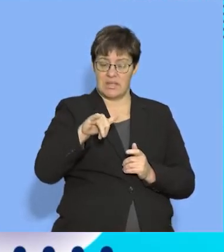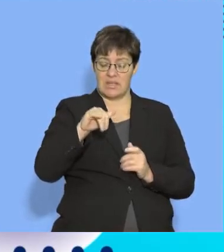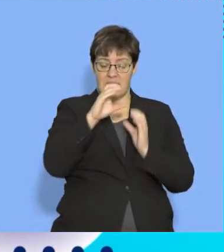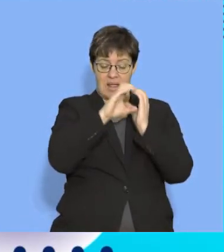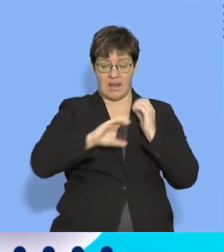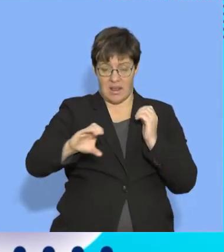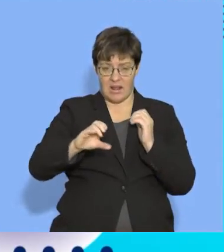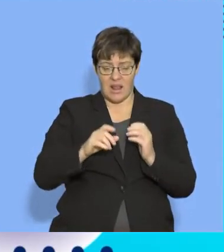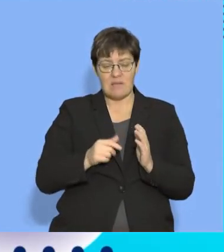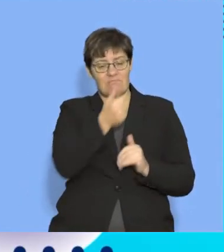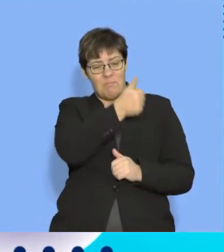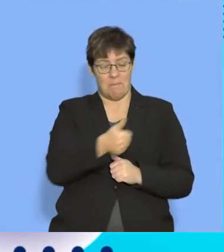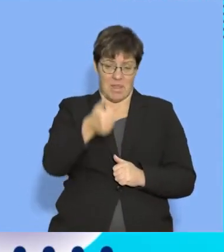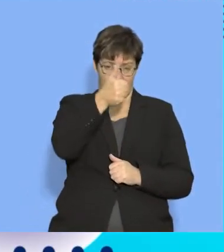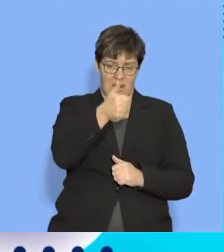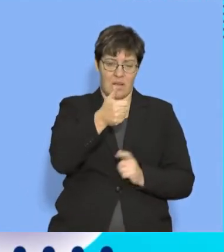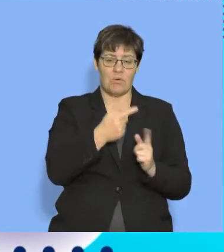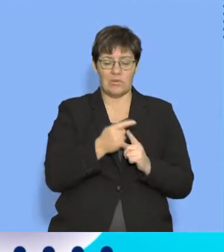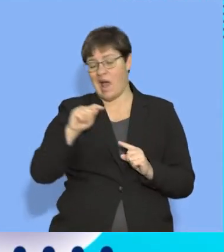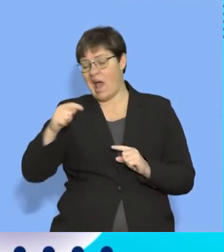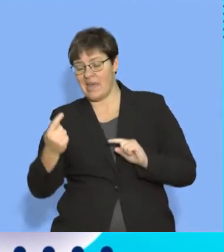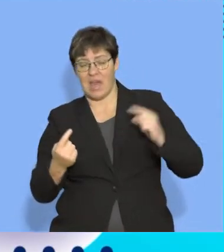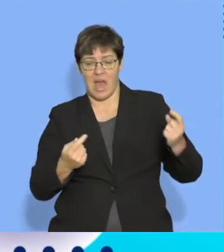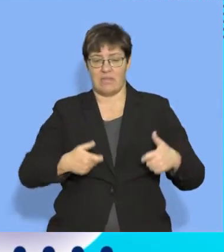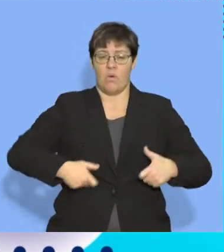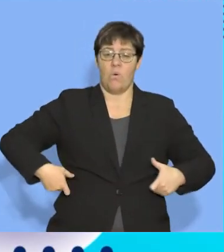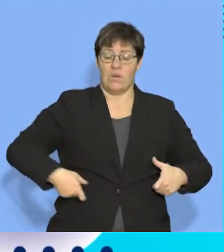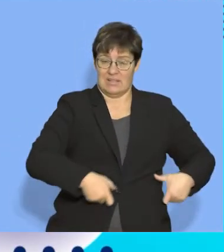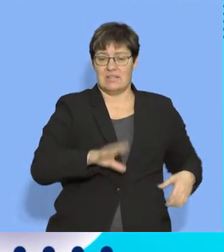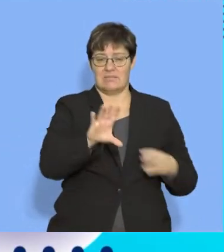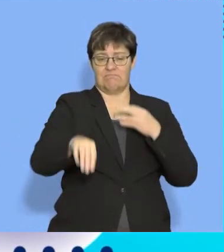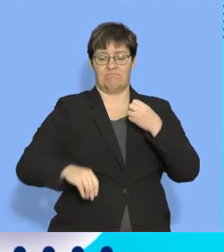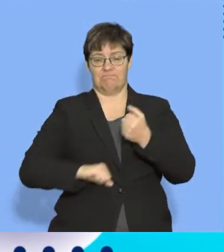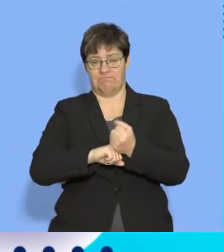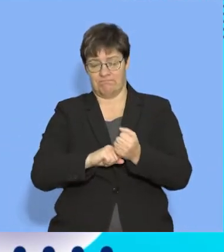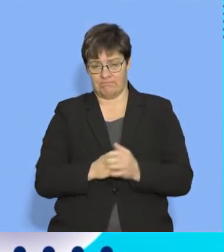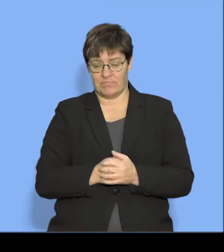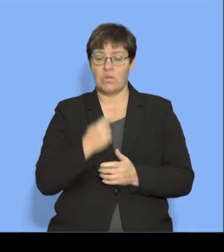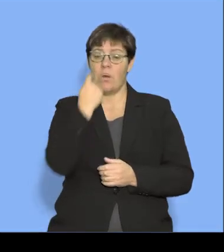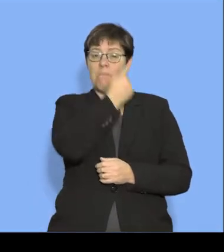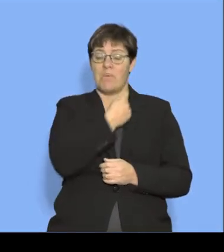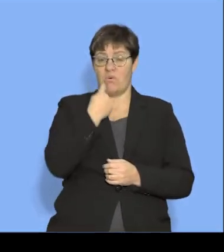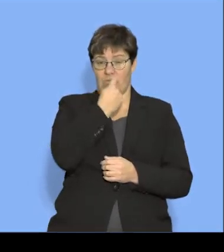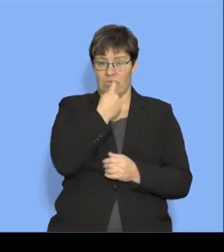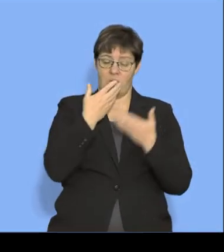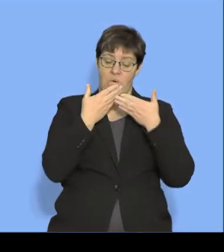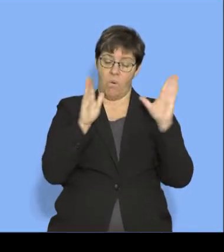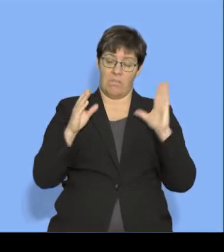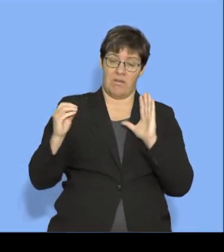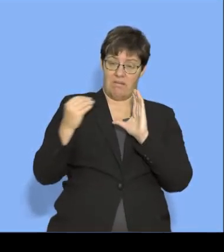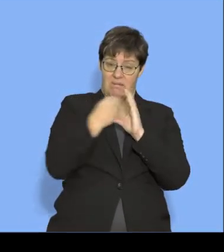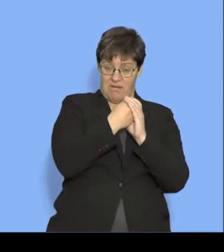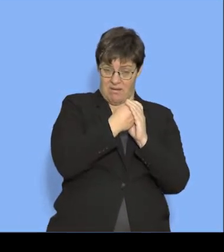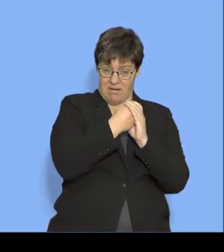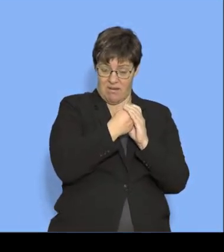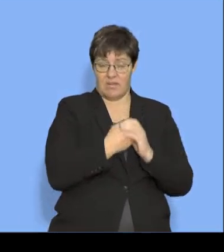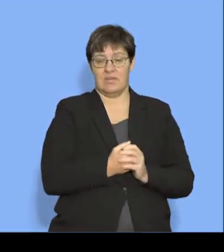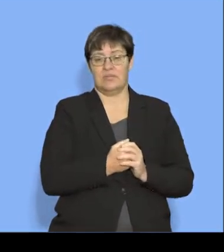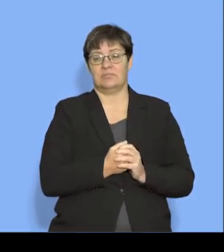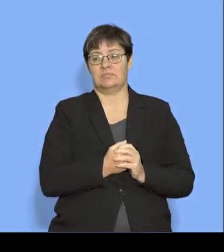digestive system, but there are also accessory organs associated with that. So the mouth is obviously the organ through which food